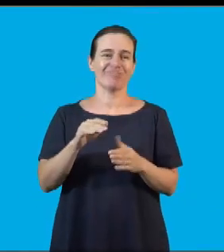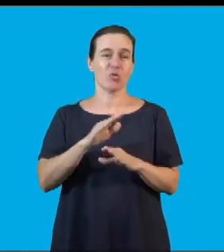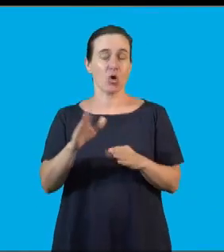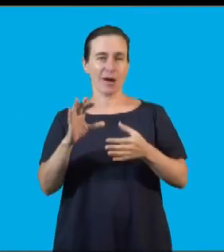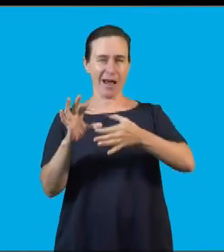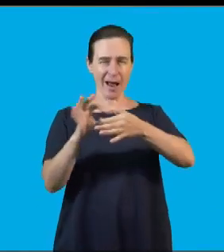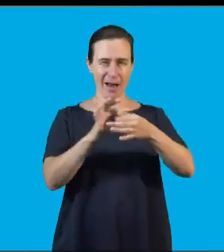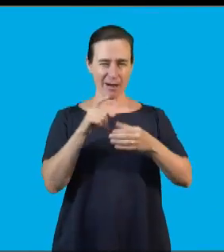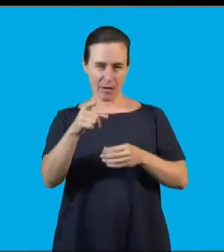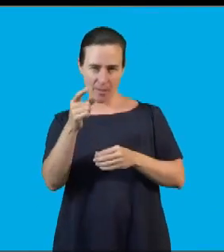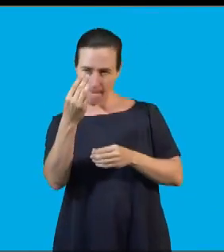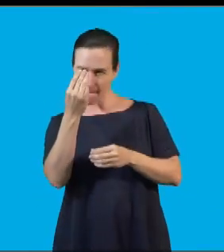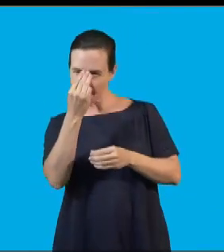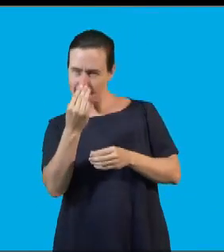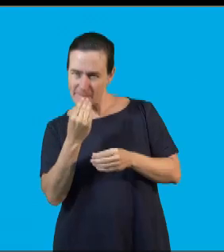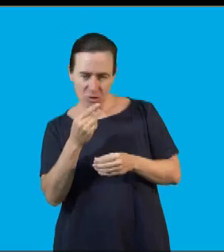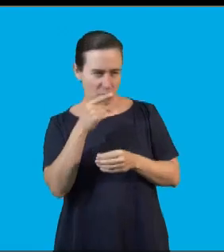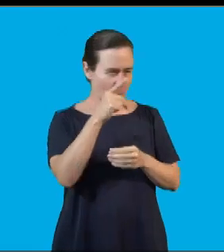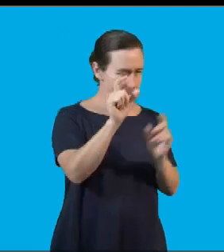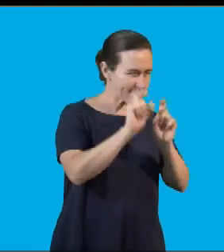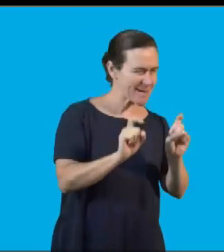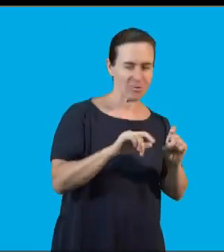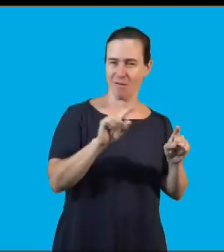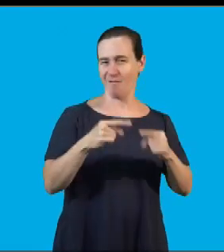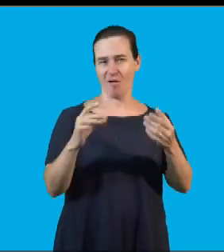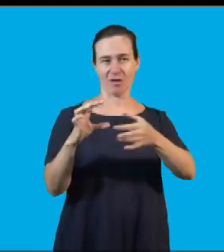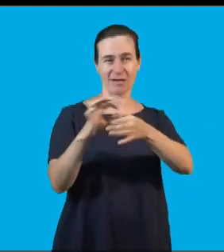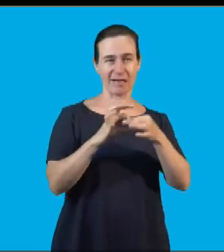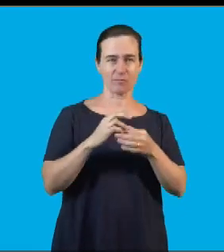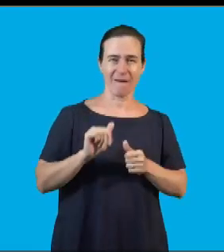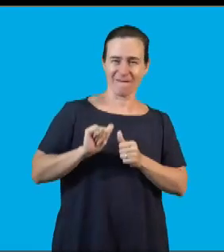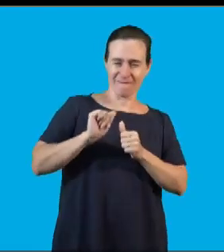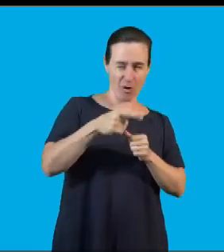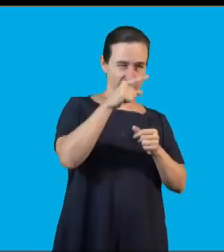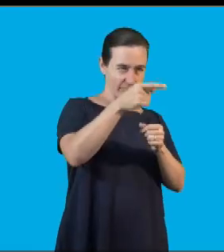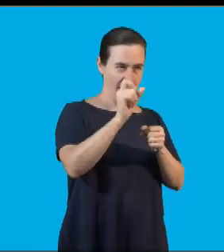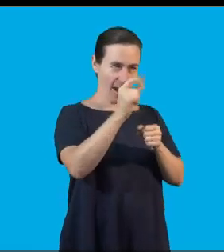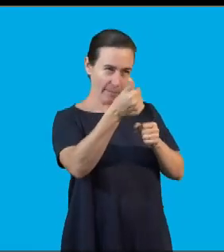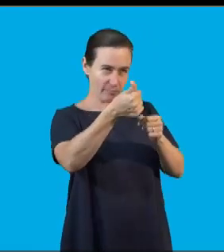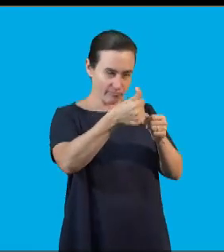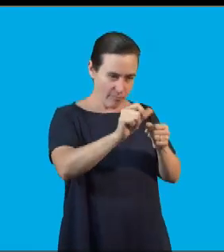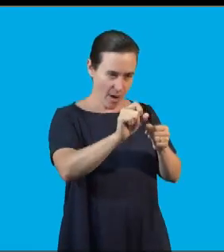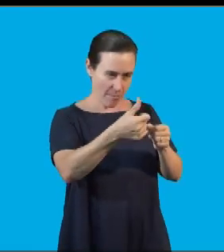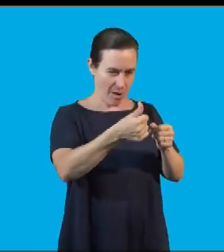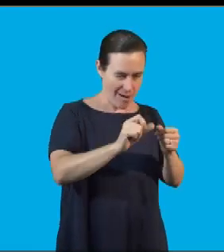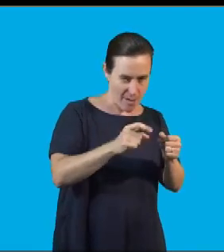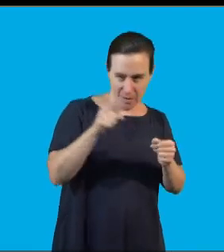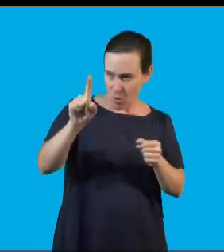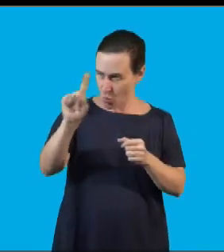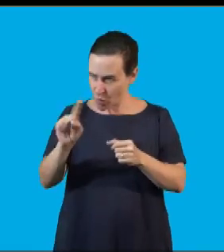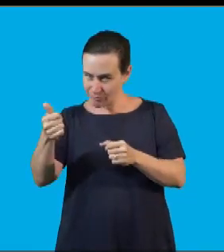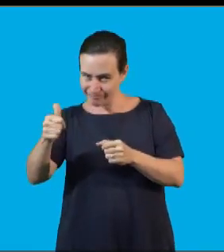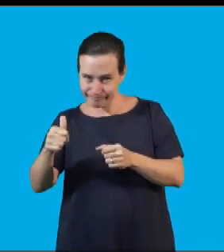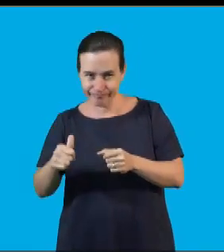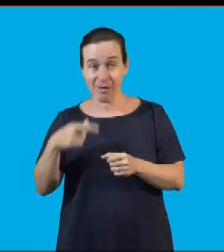not linking graphics to the message, not following the sequence of the text and/or the questions, not